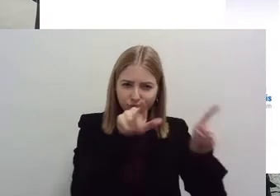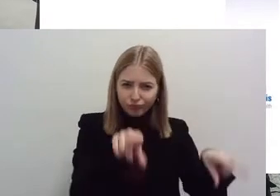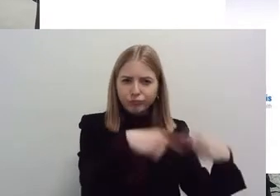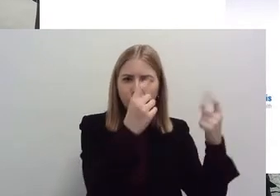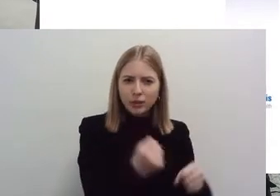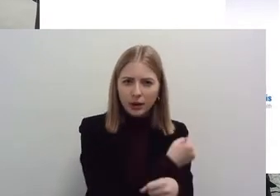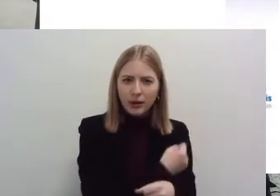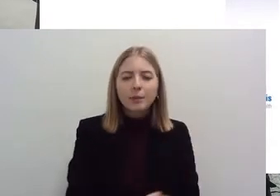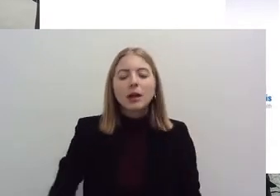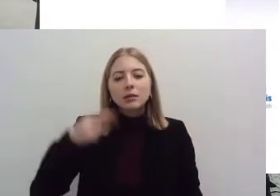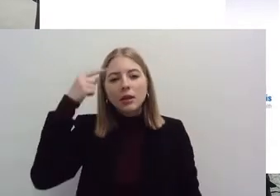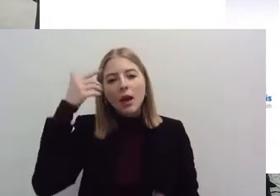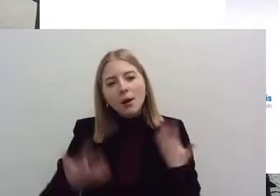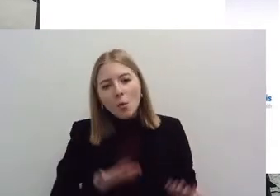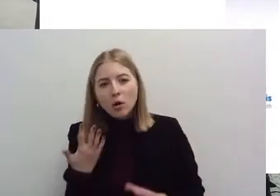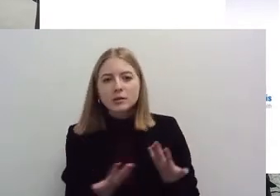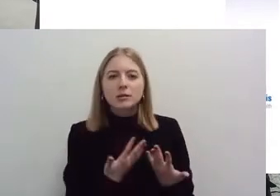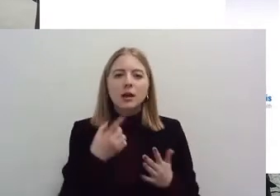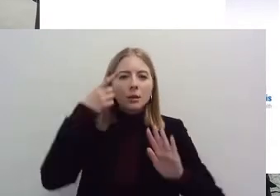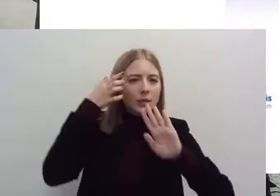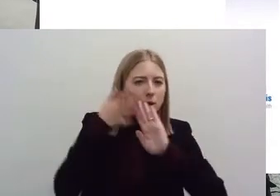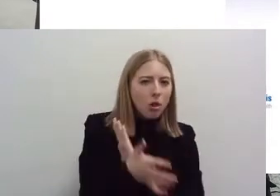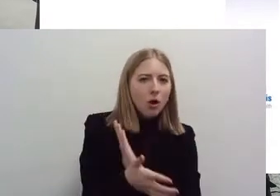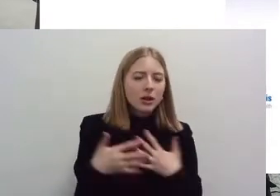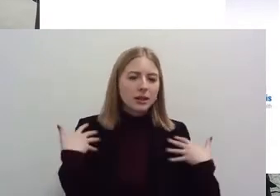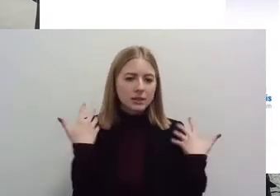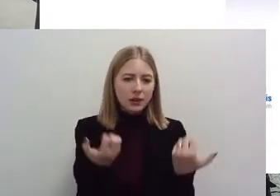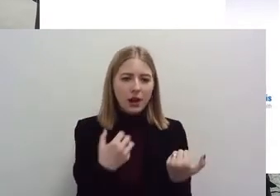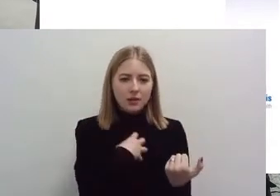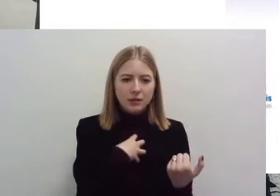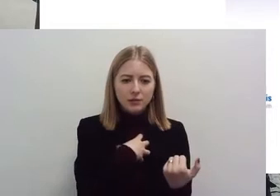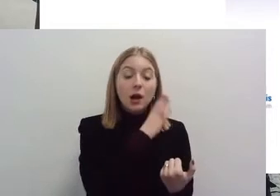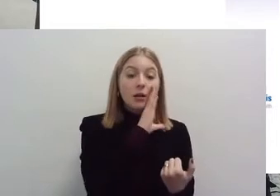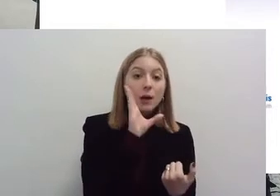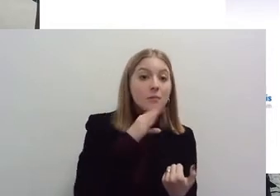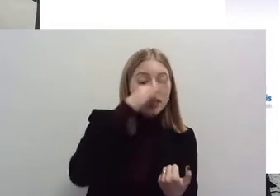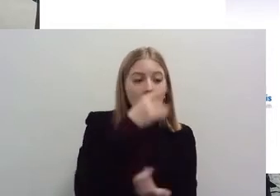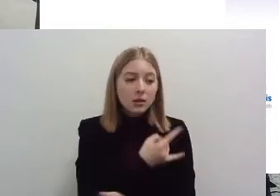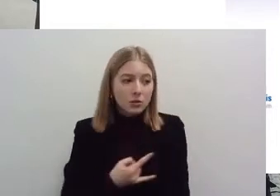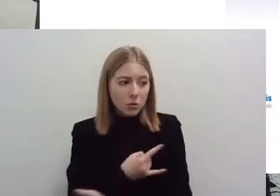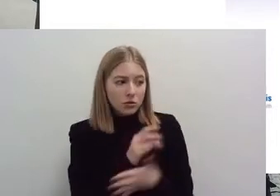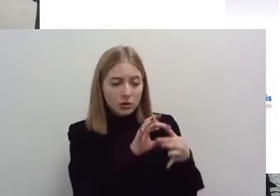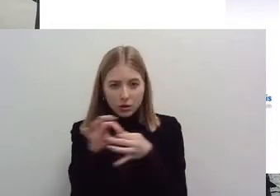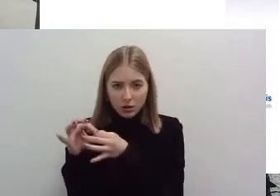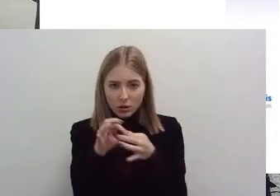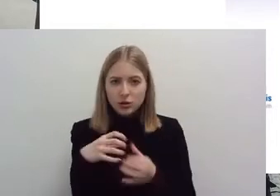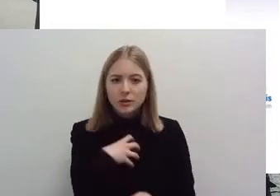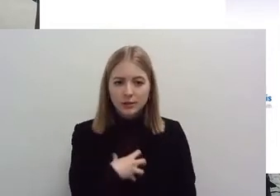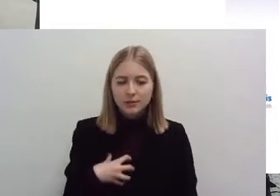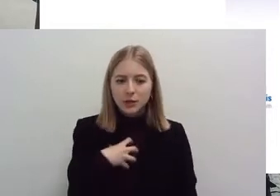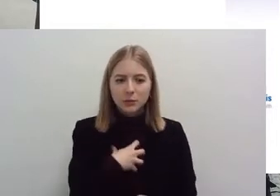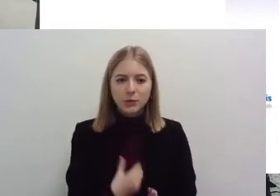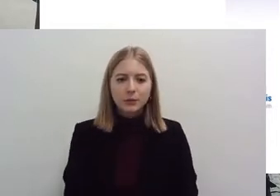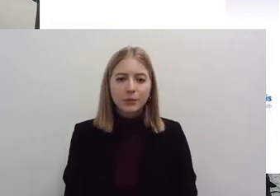services. There is also a growing emphasis on screening for early risk factors among expectant and